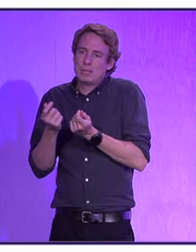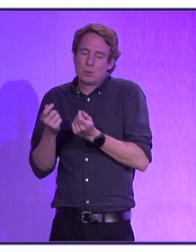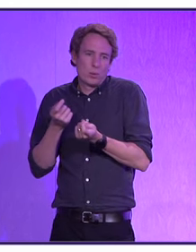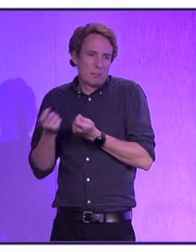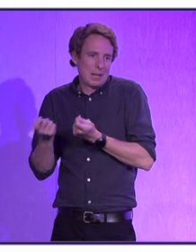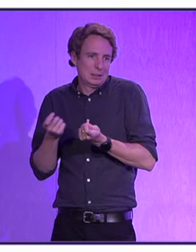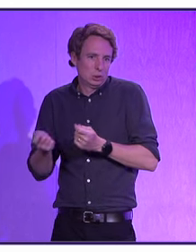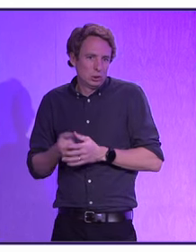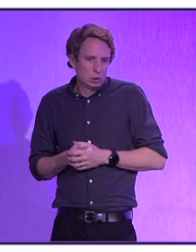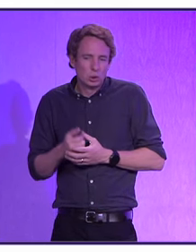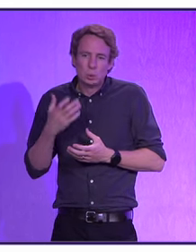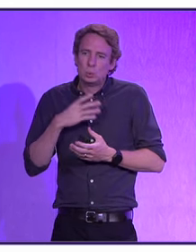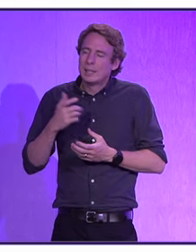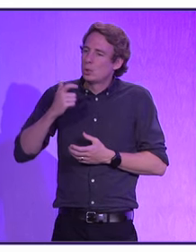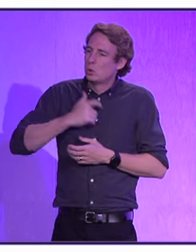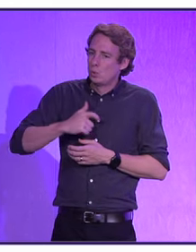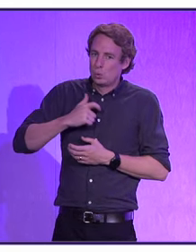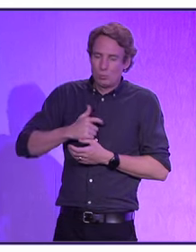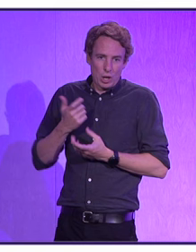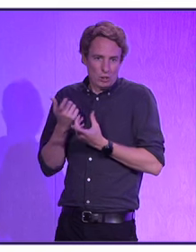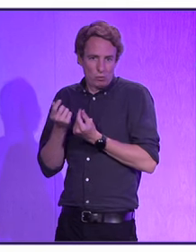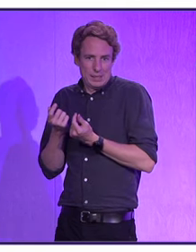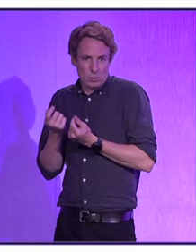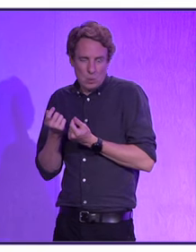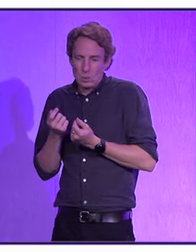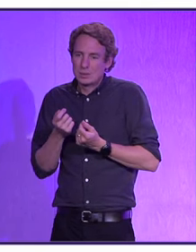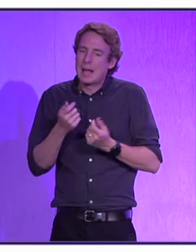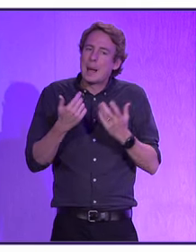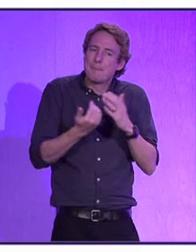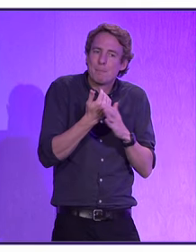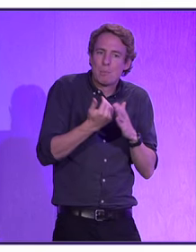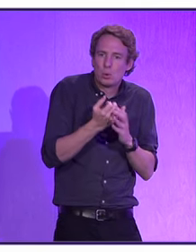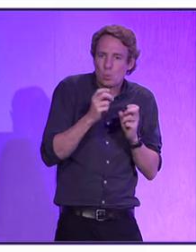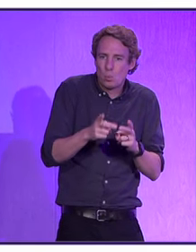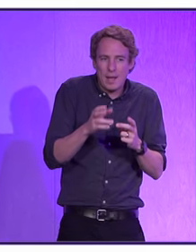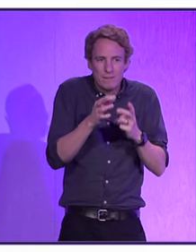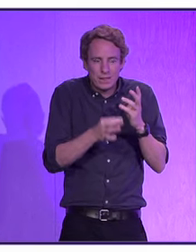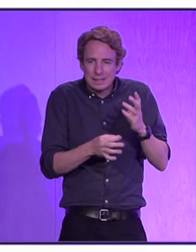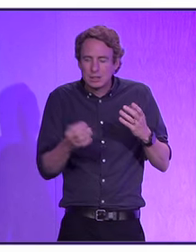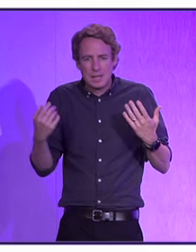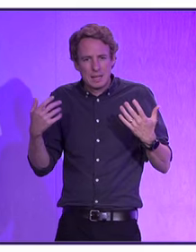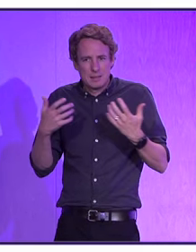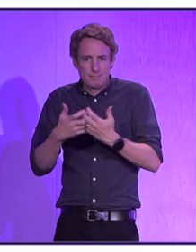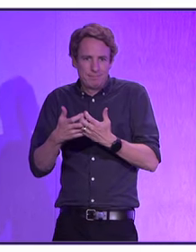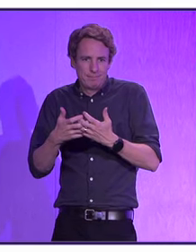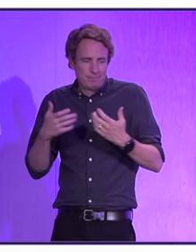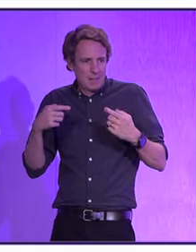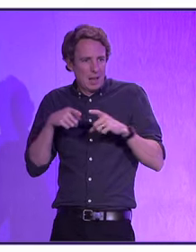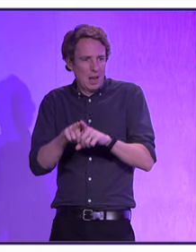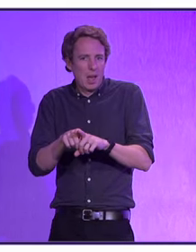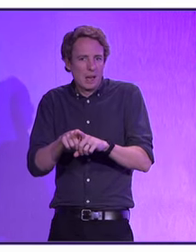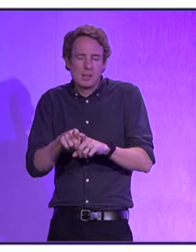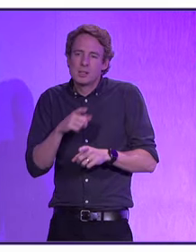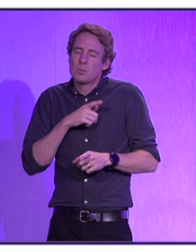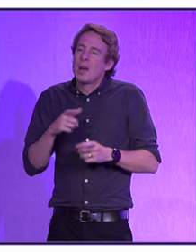to be able to align human resource to modernizing while still delivering features, right? Because you want